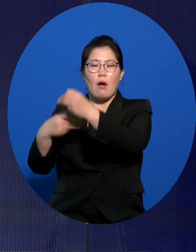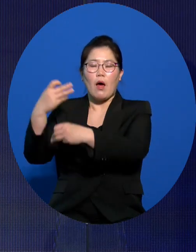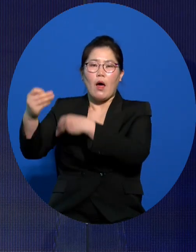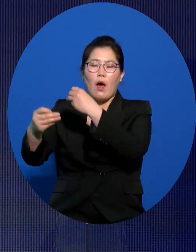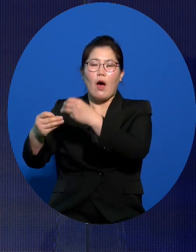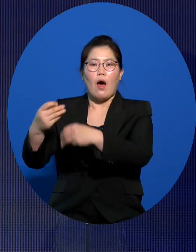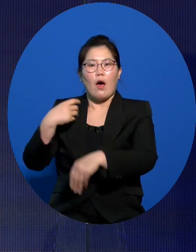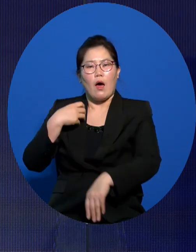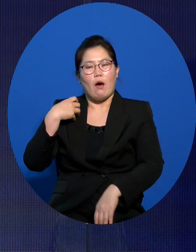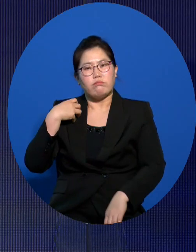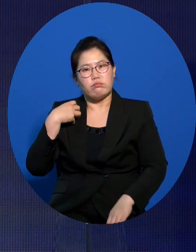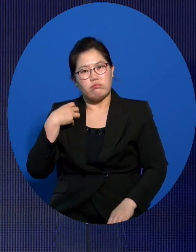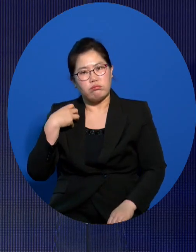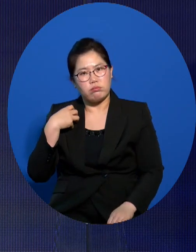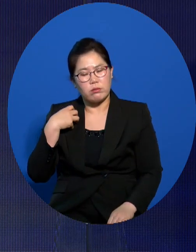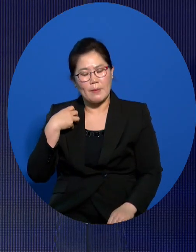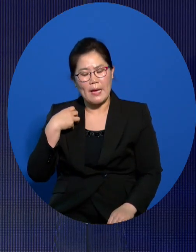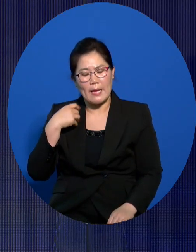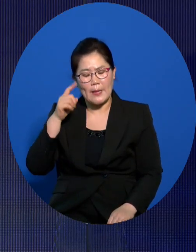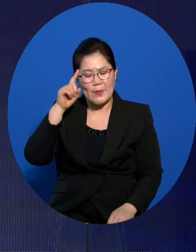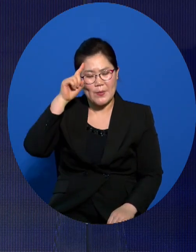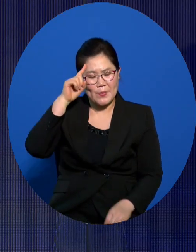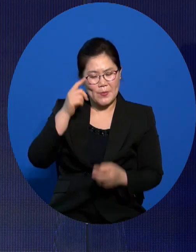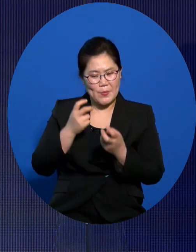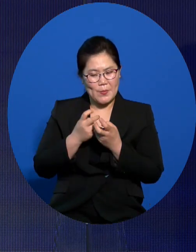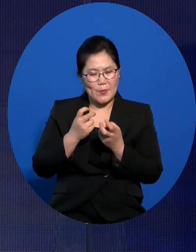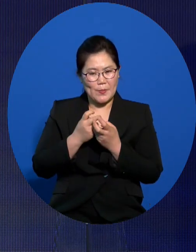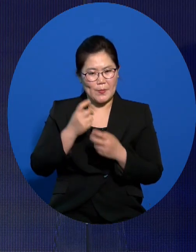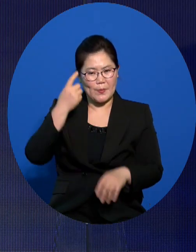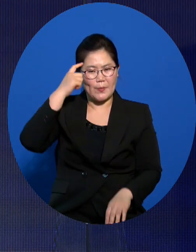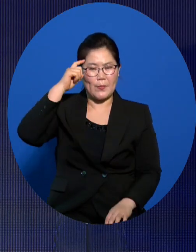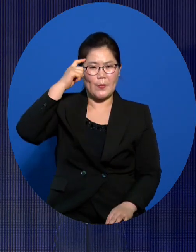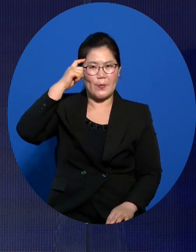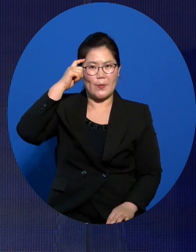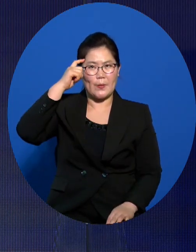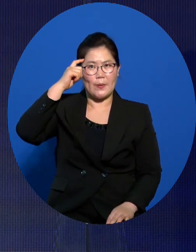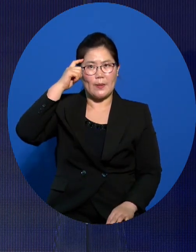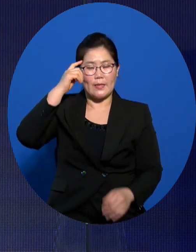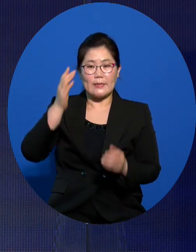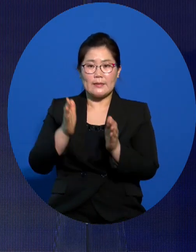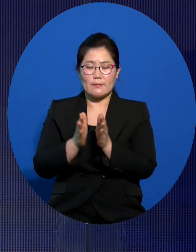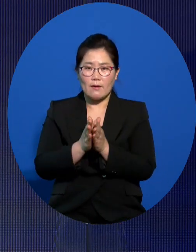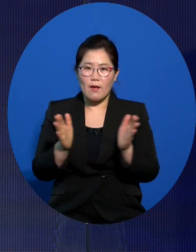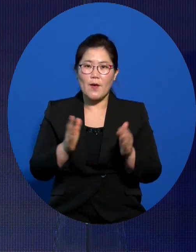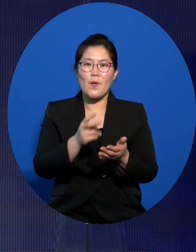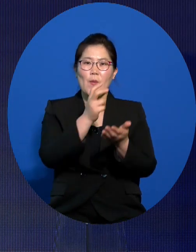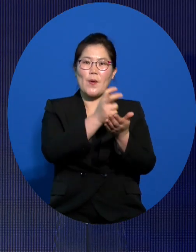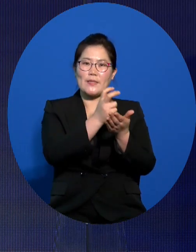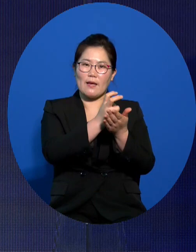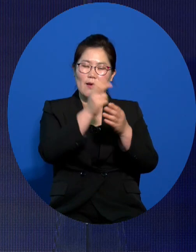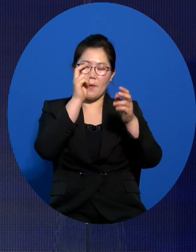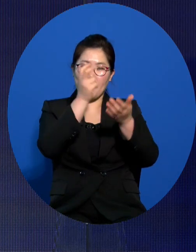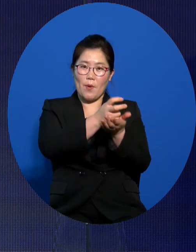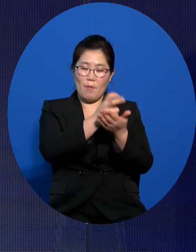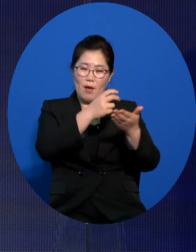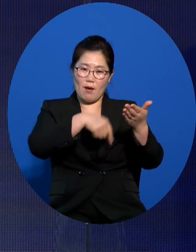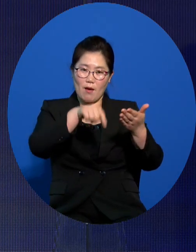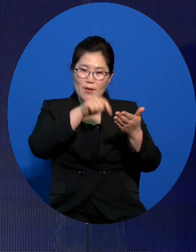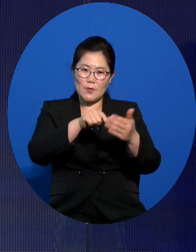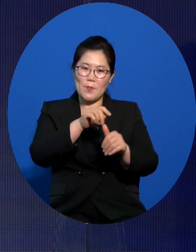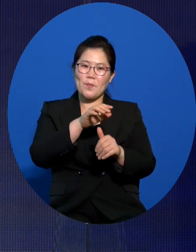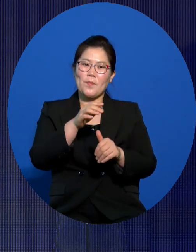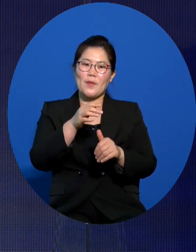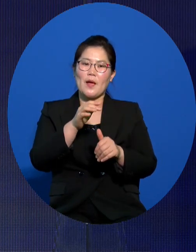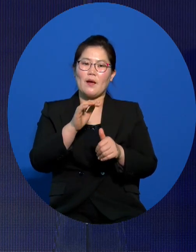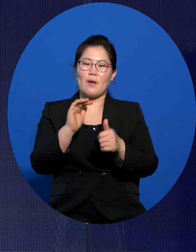And we wanted to improve the employment situation, but we thought that perhaps this was not the right way to go. At that time, however,